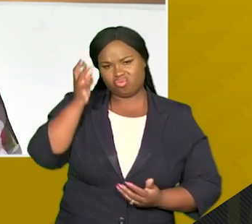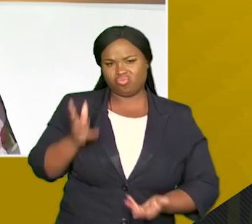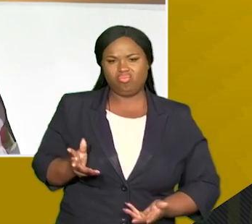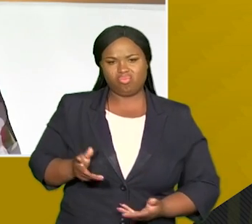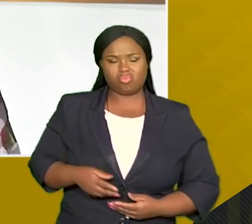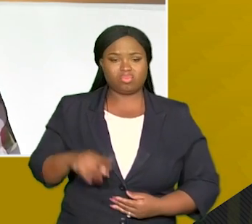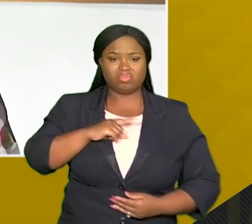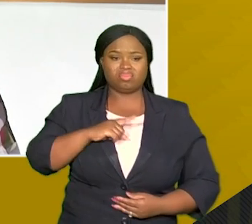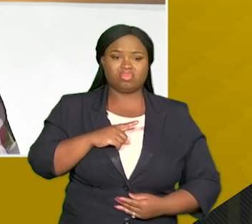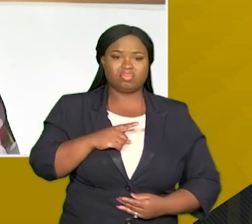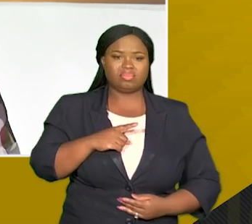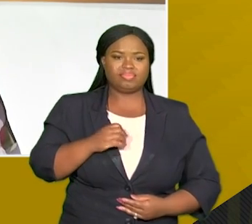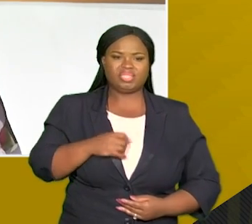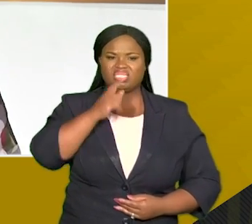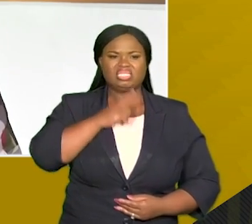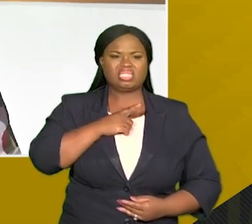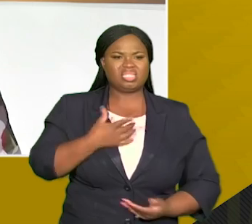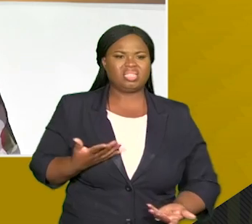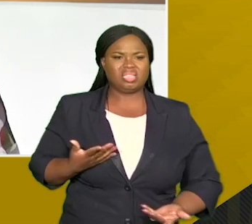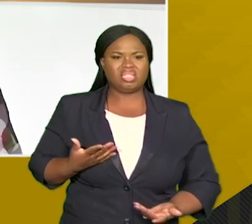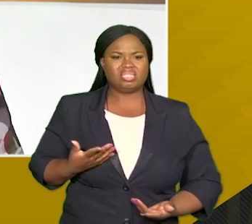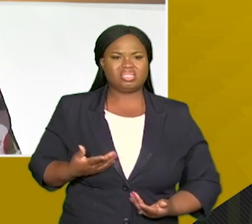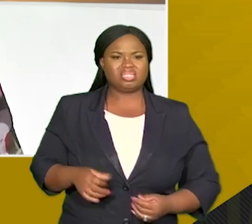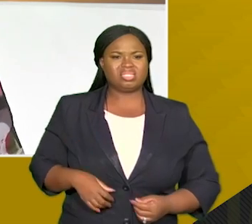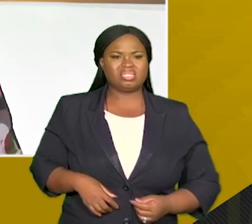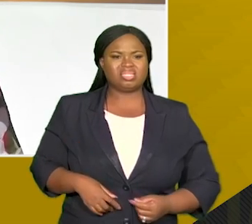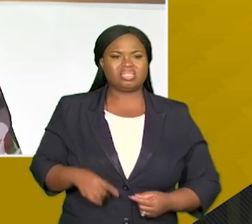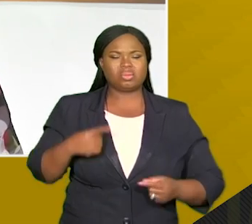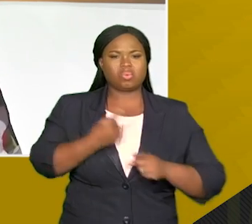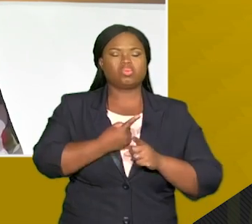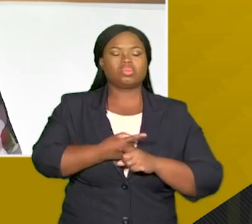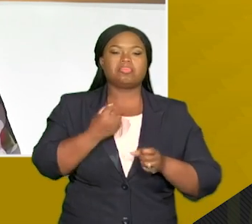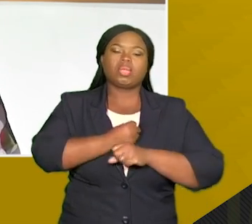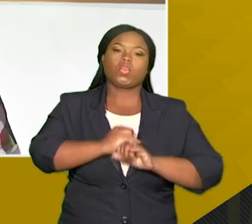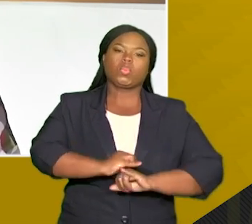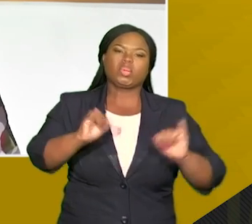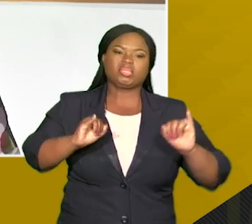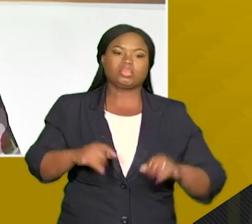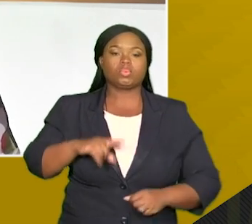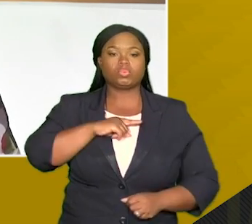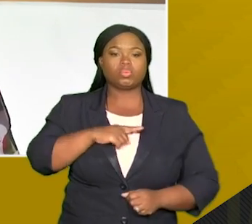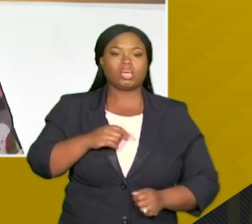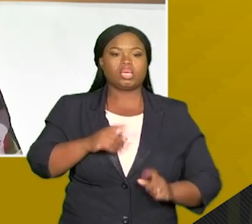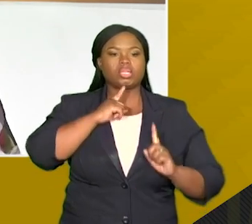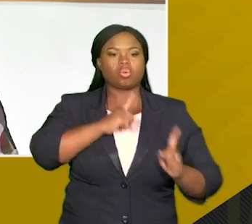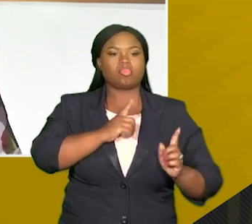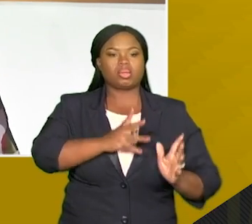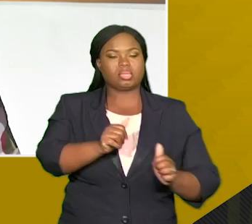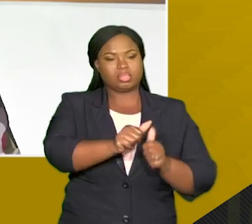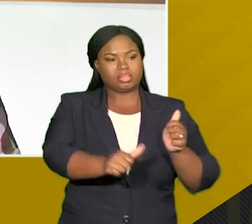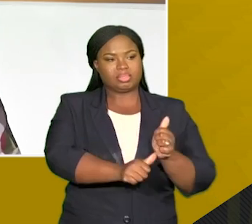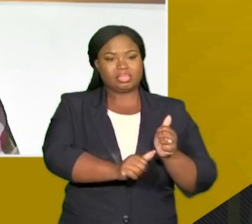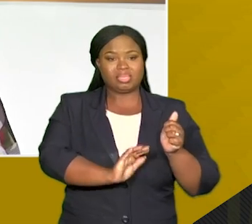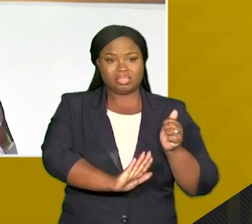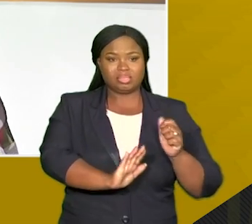you, it's like let's learn that unaso. They wrap a sword into ngoba station commander wakhona, the assistant station